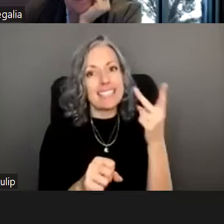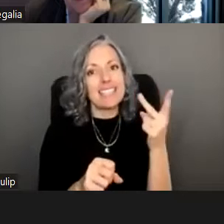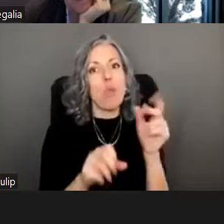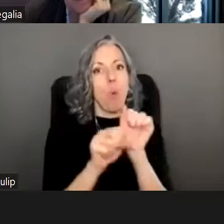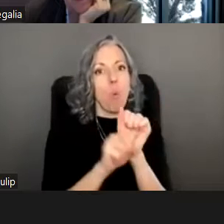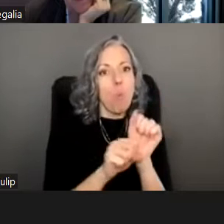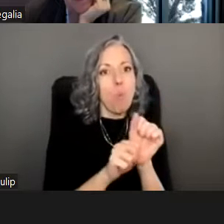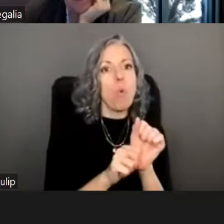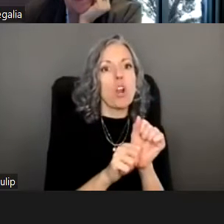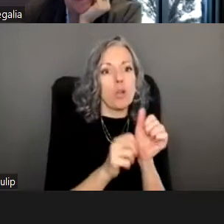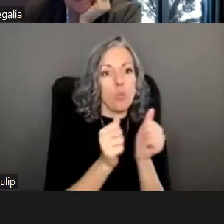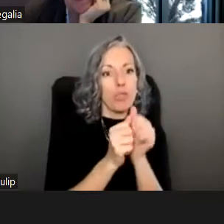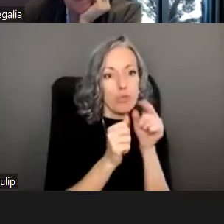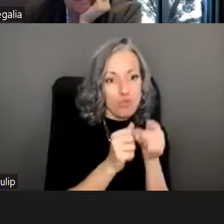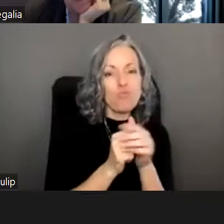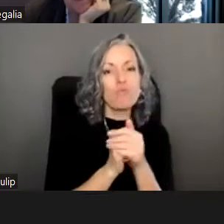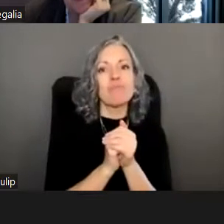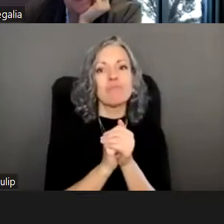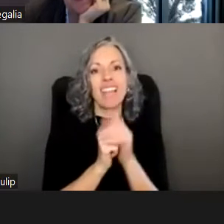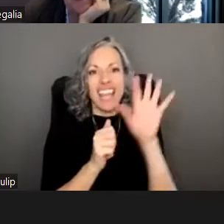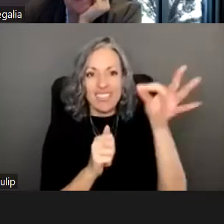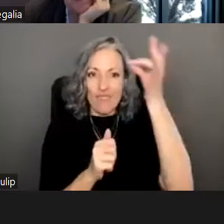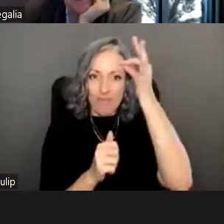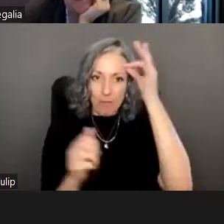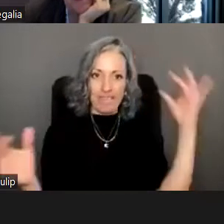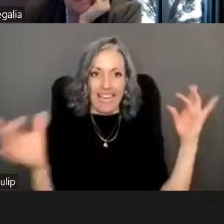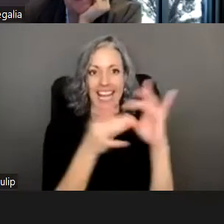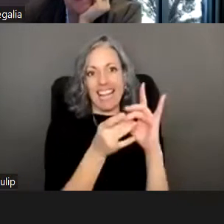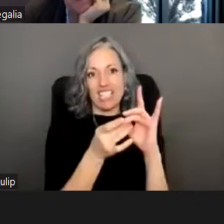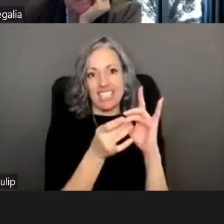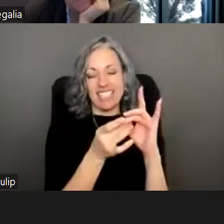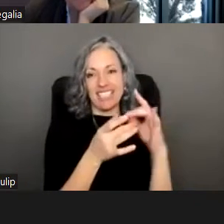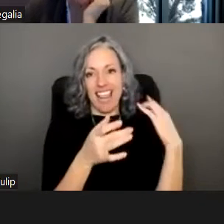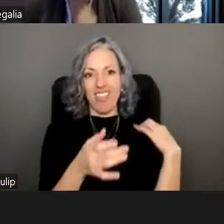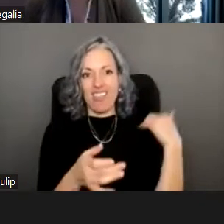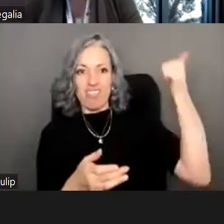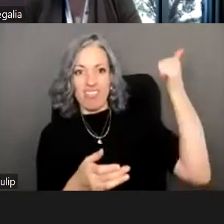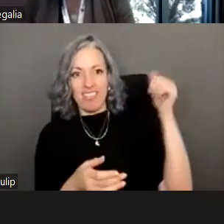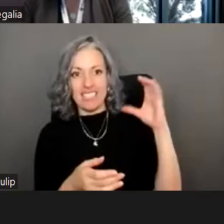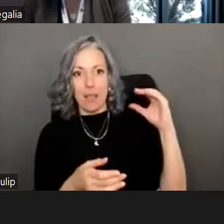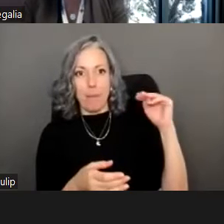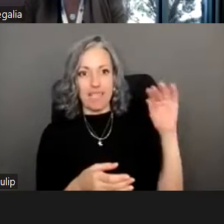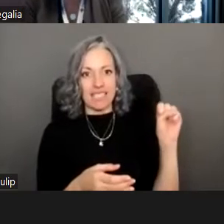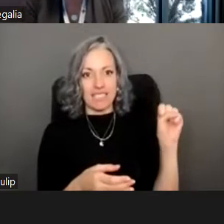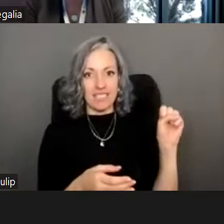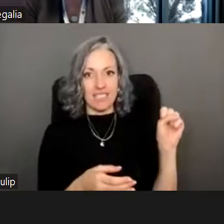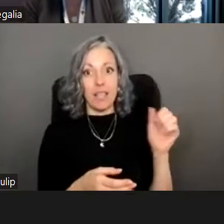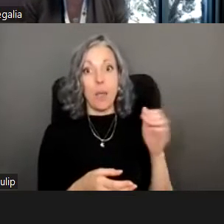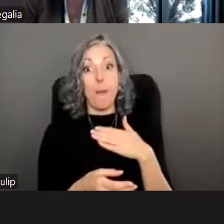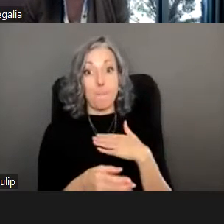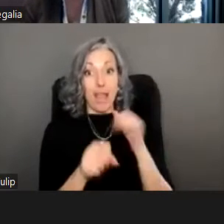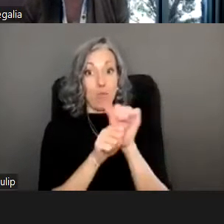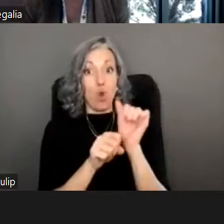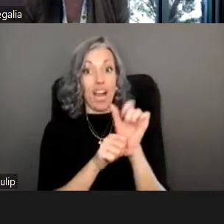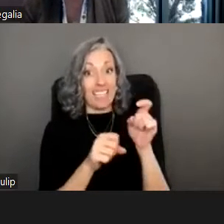you as a federal liaison, being a senior official at CMS, because in my capacity, I need to